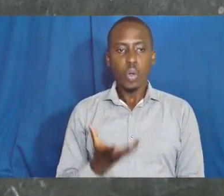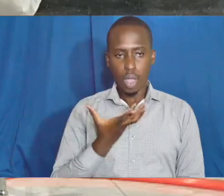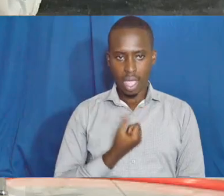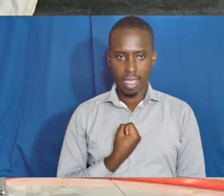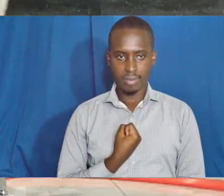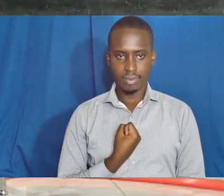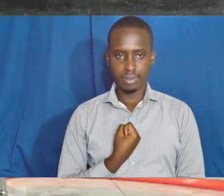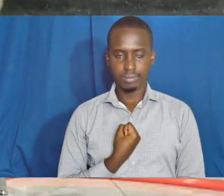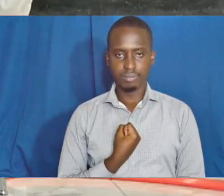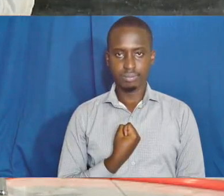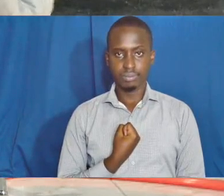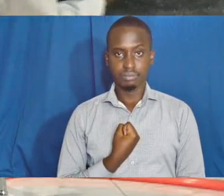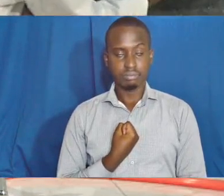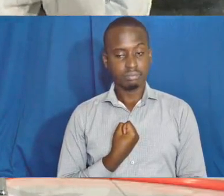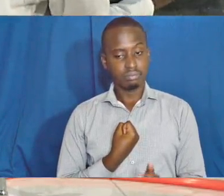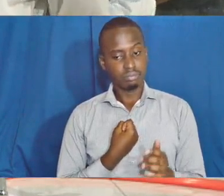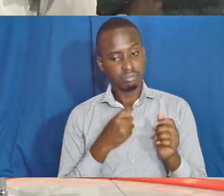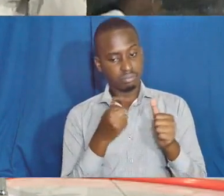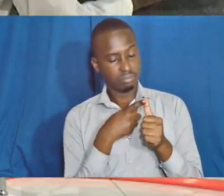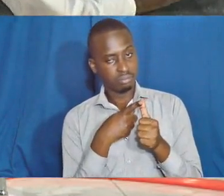have either,